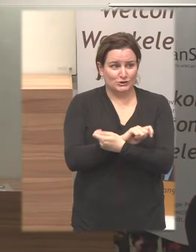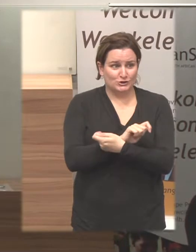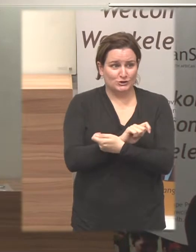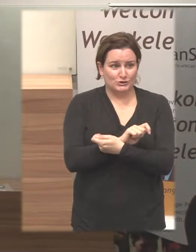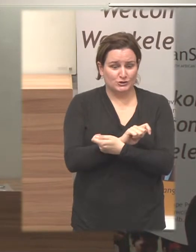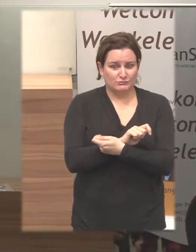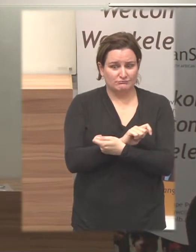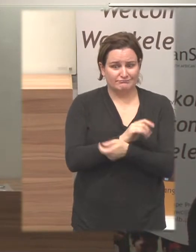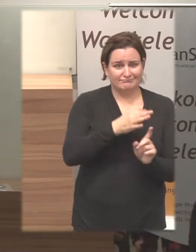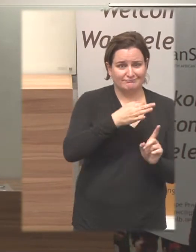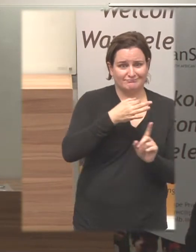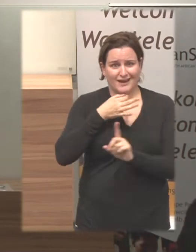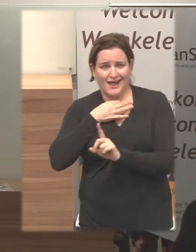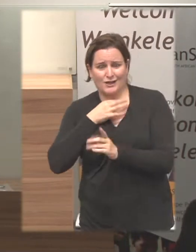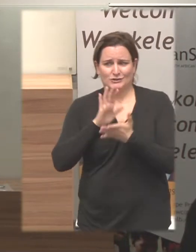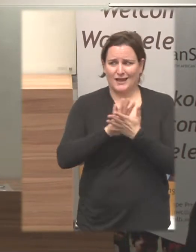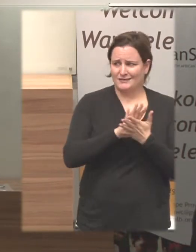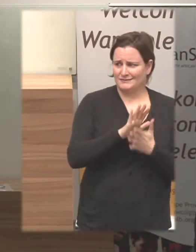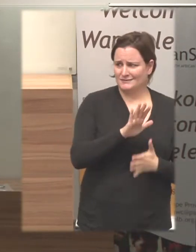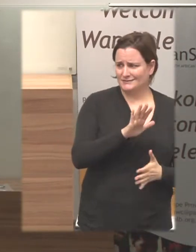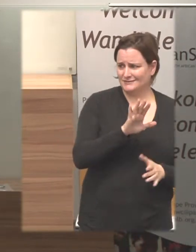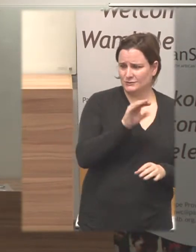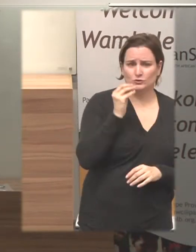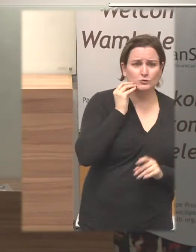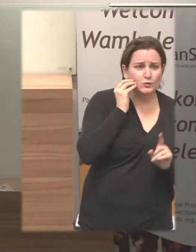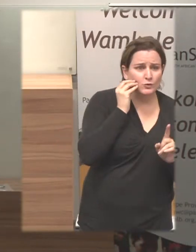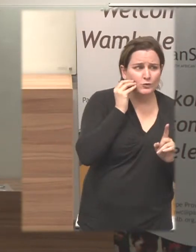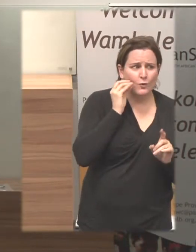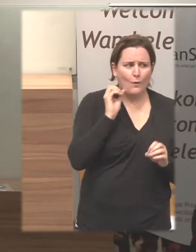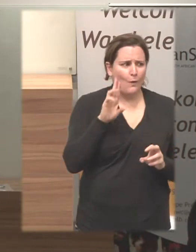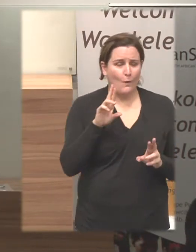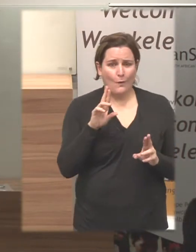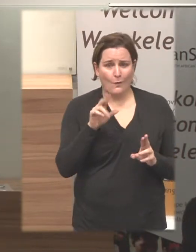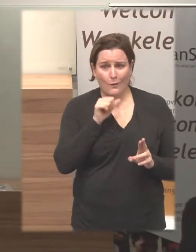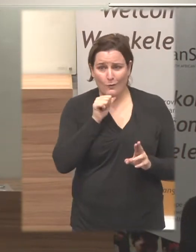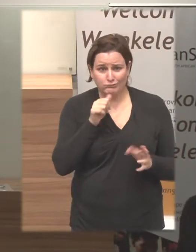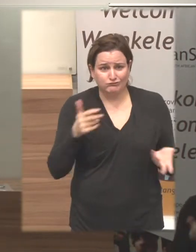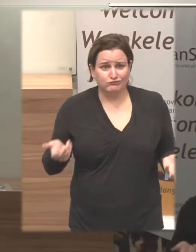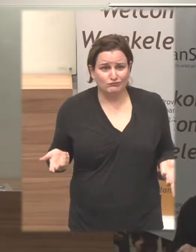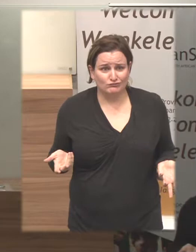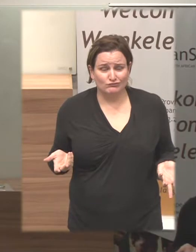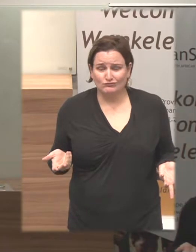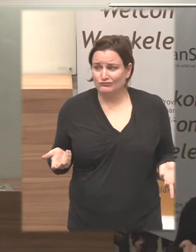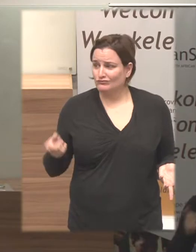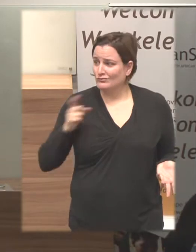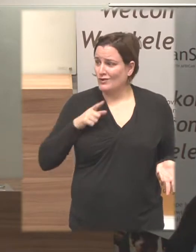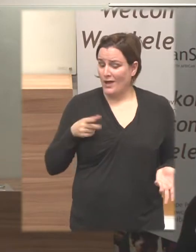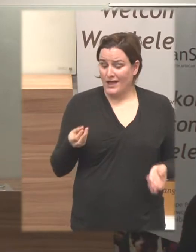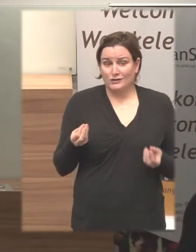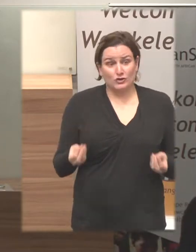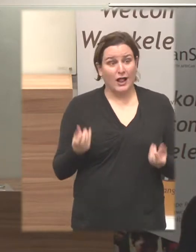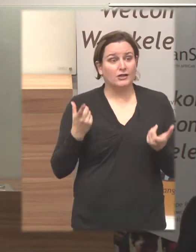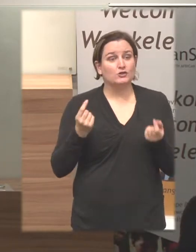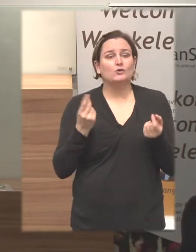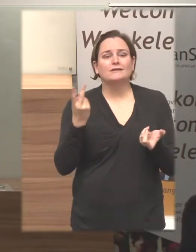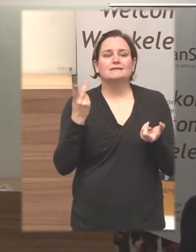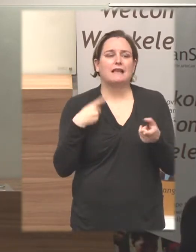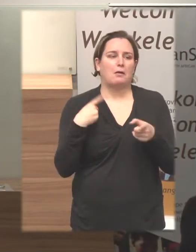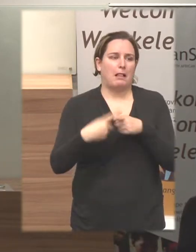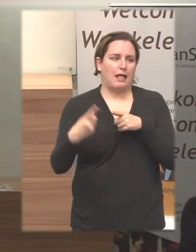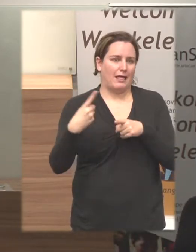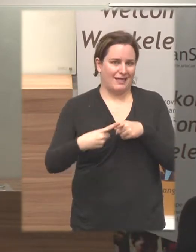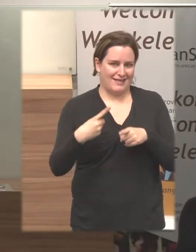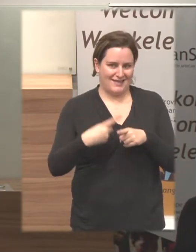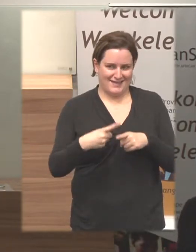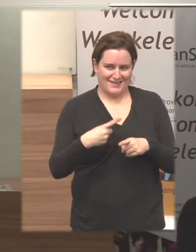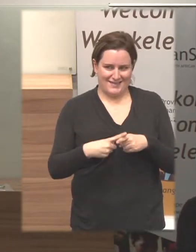I don't know. In fact, does it matter? Because what the child is doing here is playful. She certainly